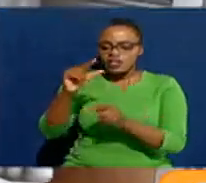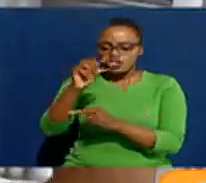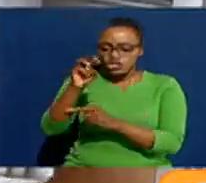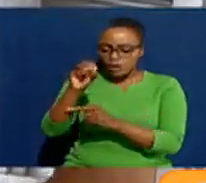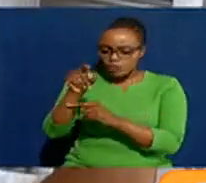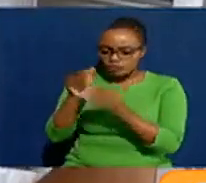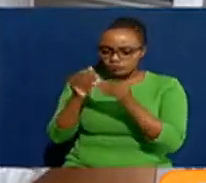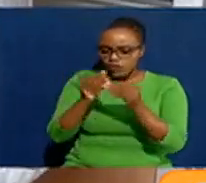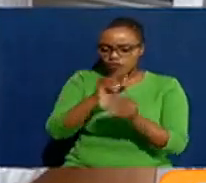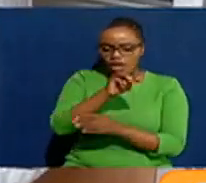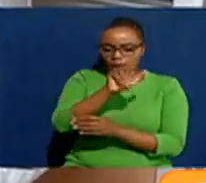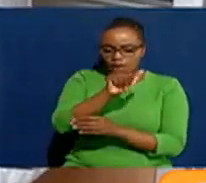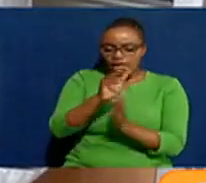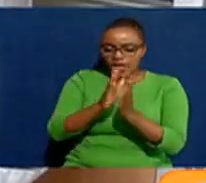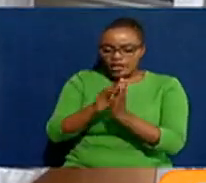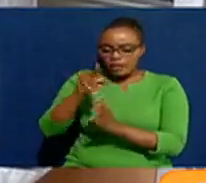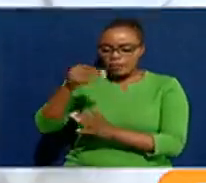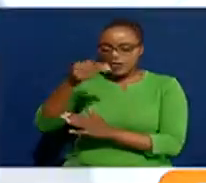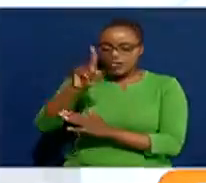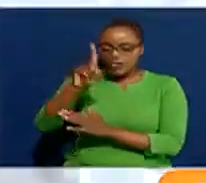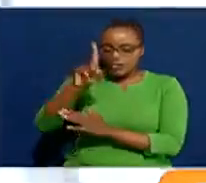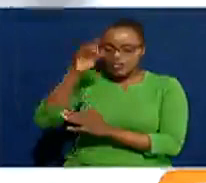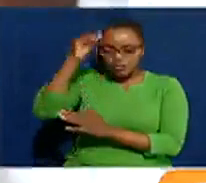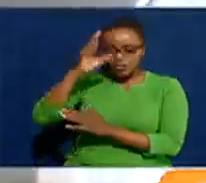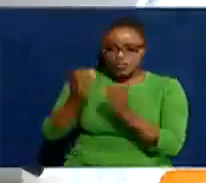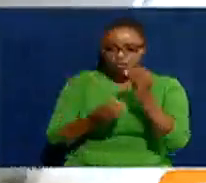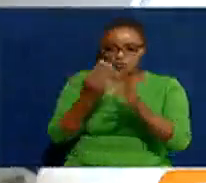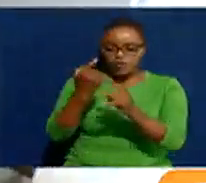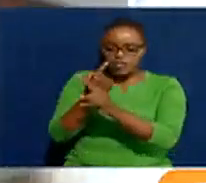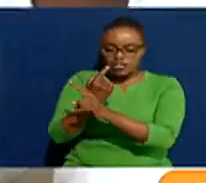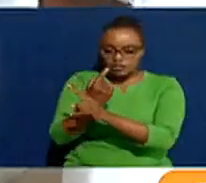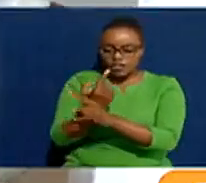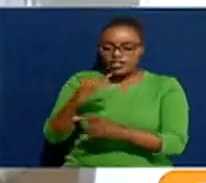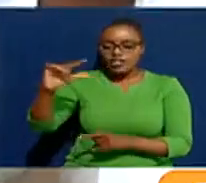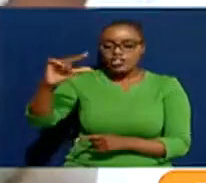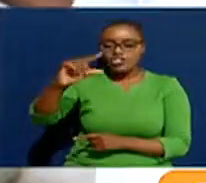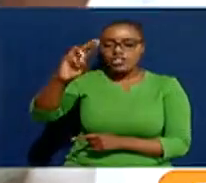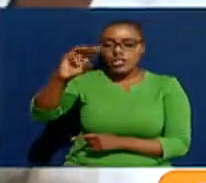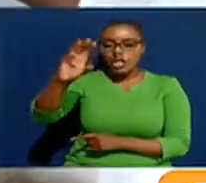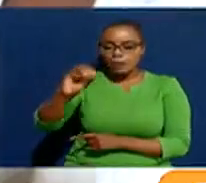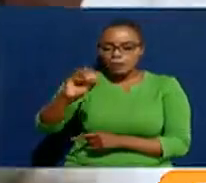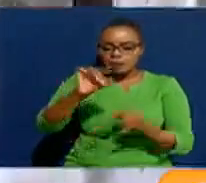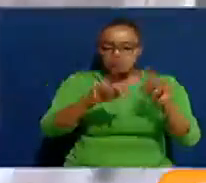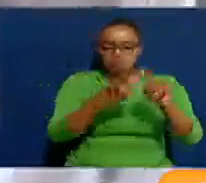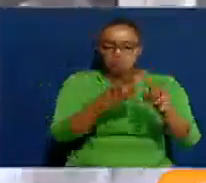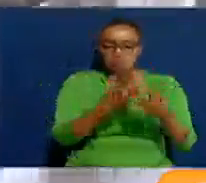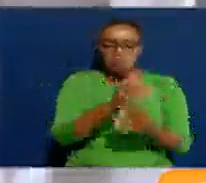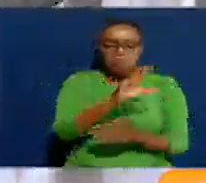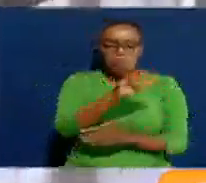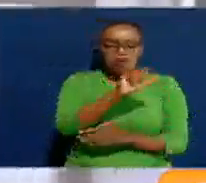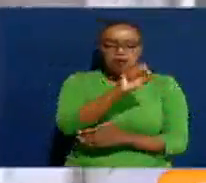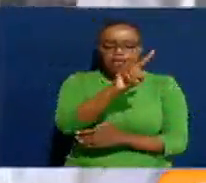engineering masters and PhD students in producing various varieties of GMOs, ranging from cassava